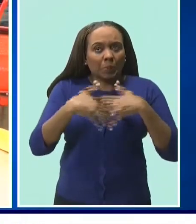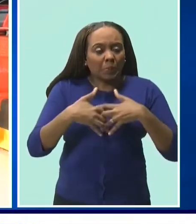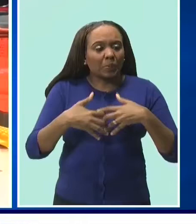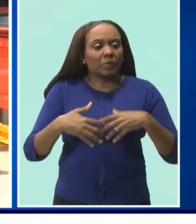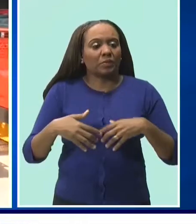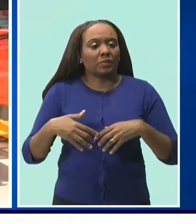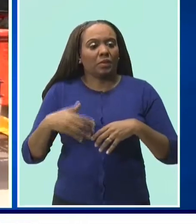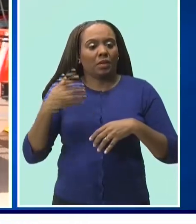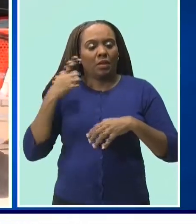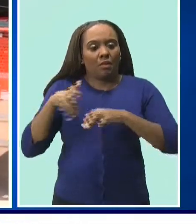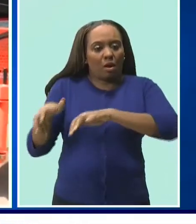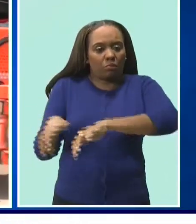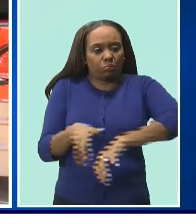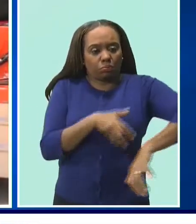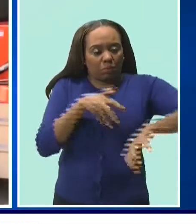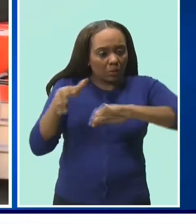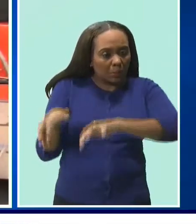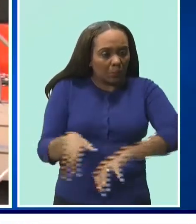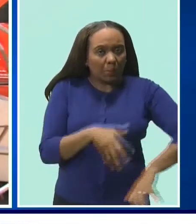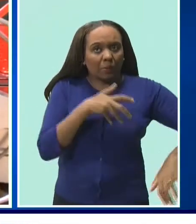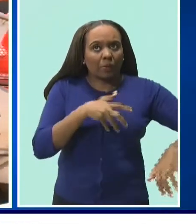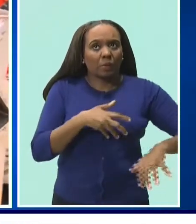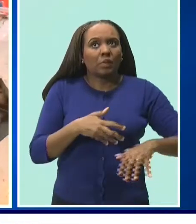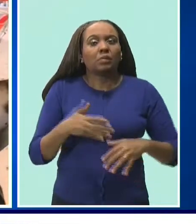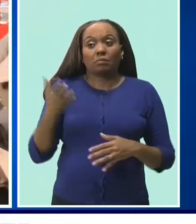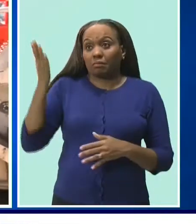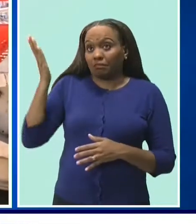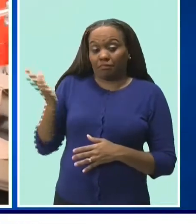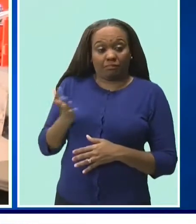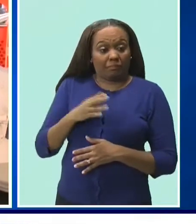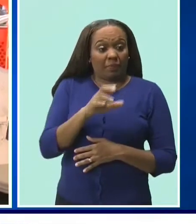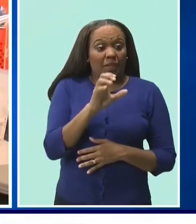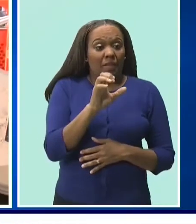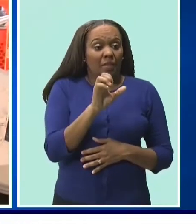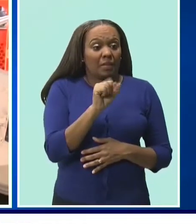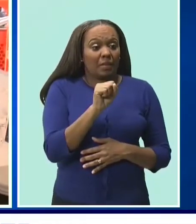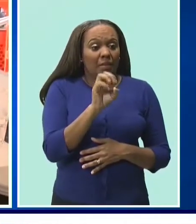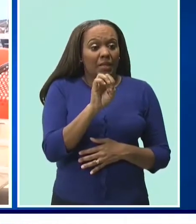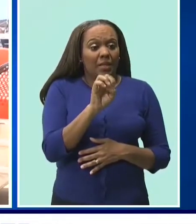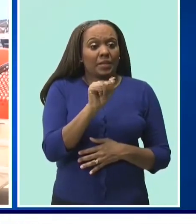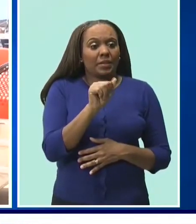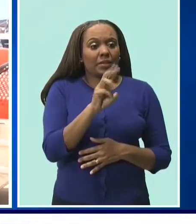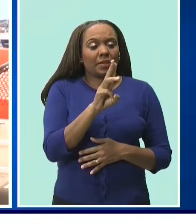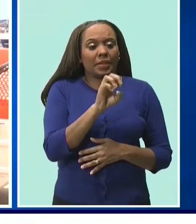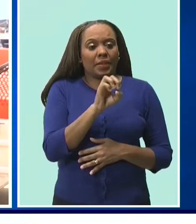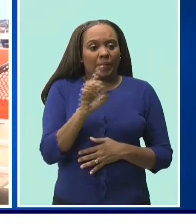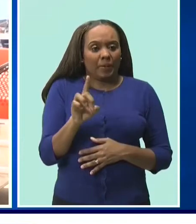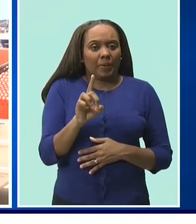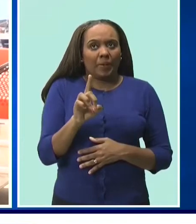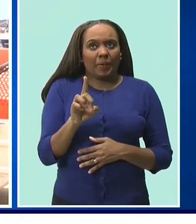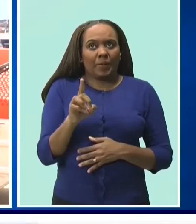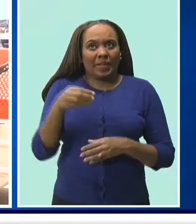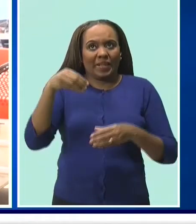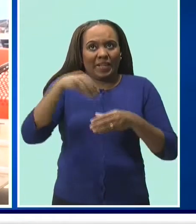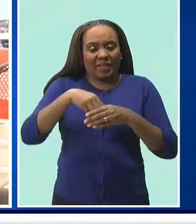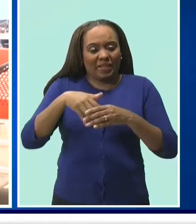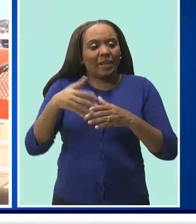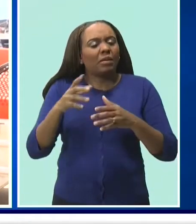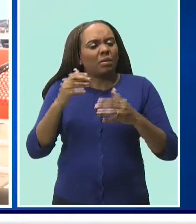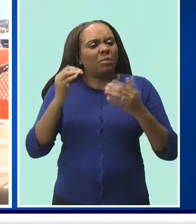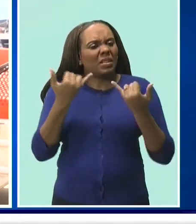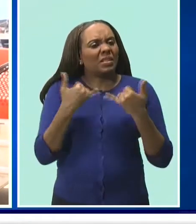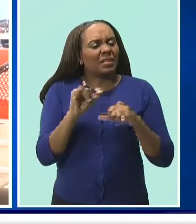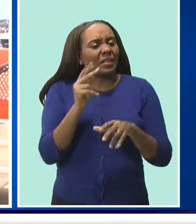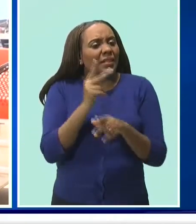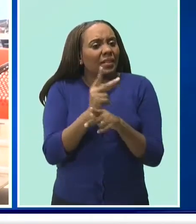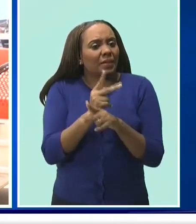harvester. Attached to this harvester is a conveyor belt that the seaweed is to go on and then be conveyed straight to the shore, so that we can still get the